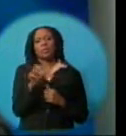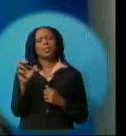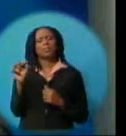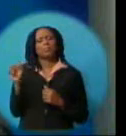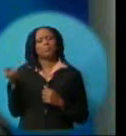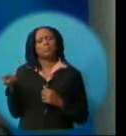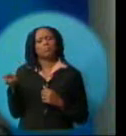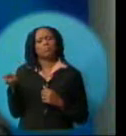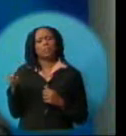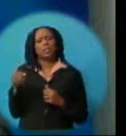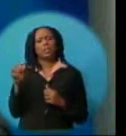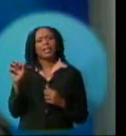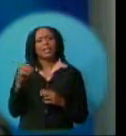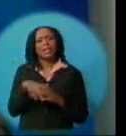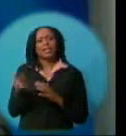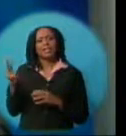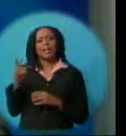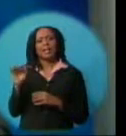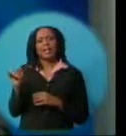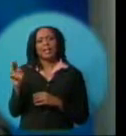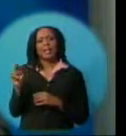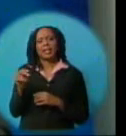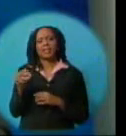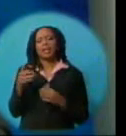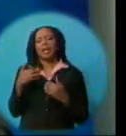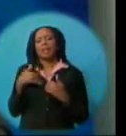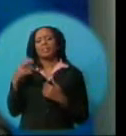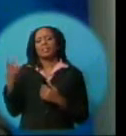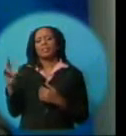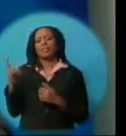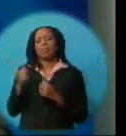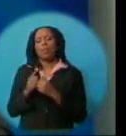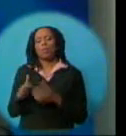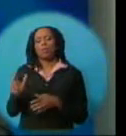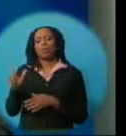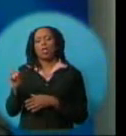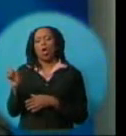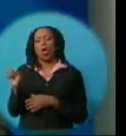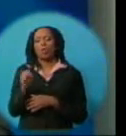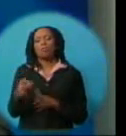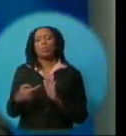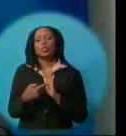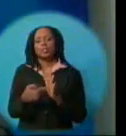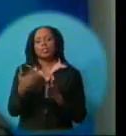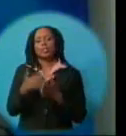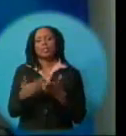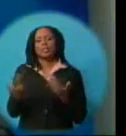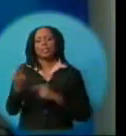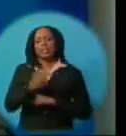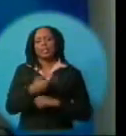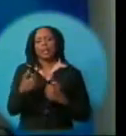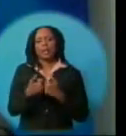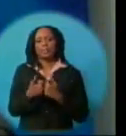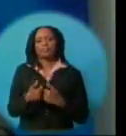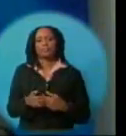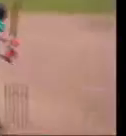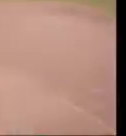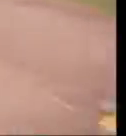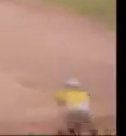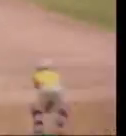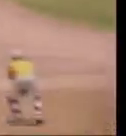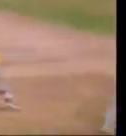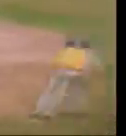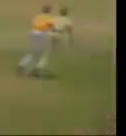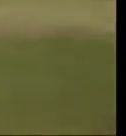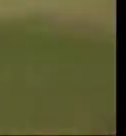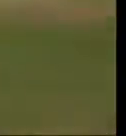Tremaine Harris. St. Leonard's in their second innings are 17 without loss. CBC's Sean Green reports on the day's play. Combermere in yellow